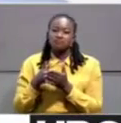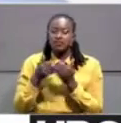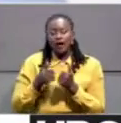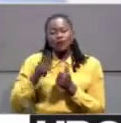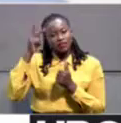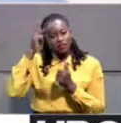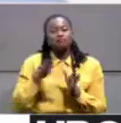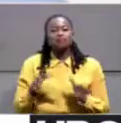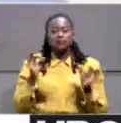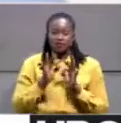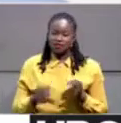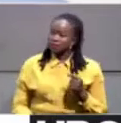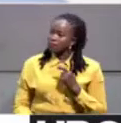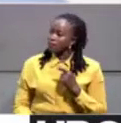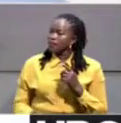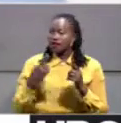training opportunities.